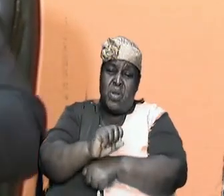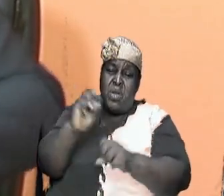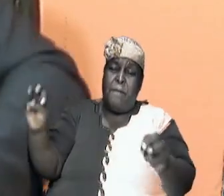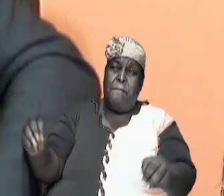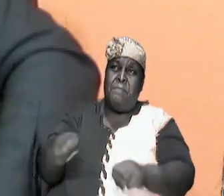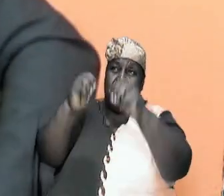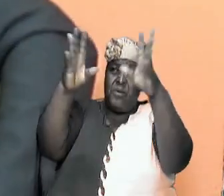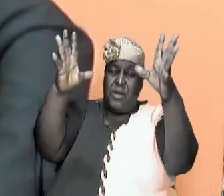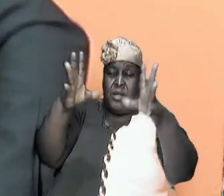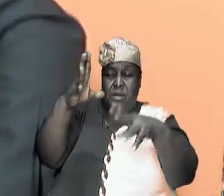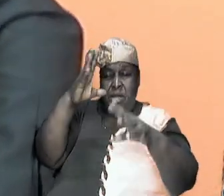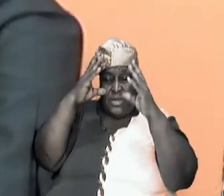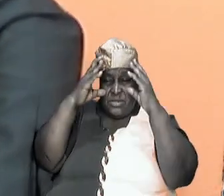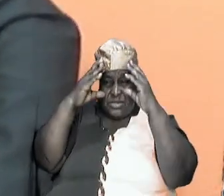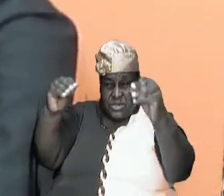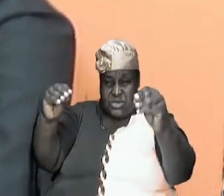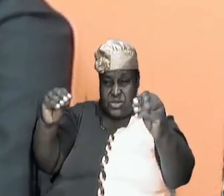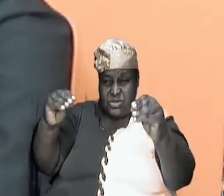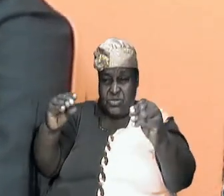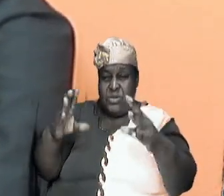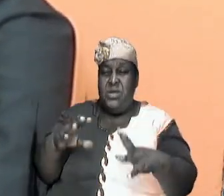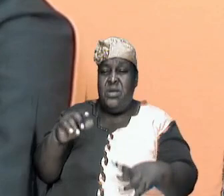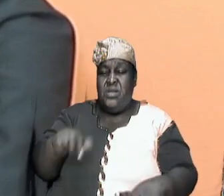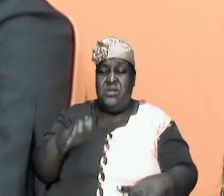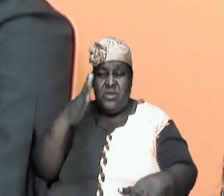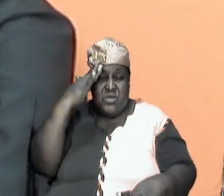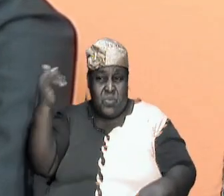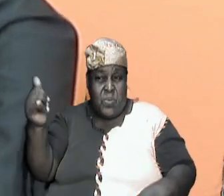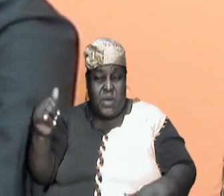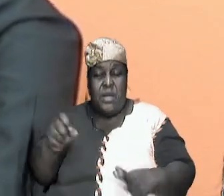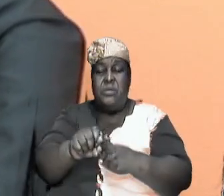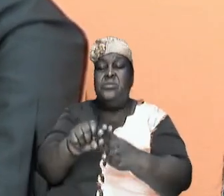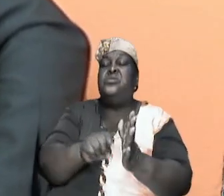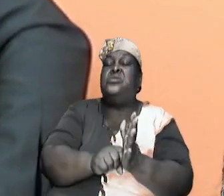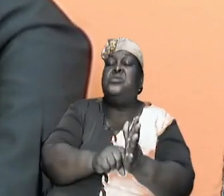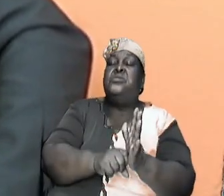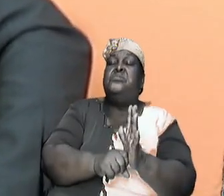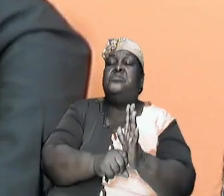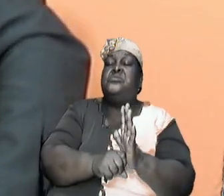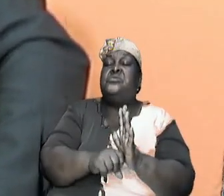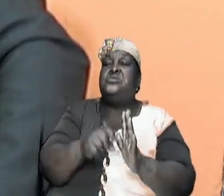so this is why, you know, the scripture seemed to suggest that